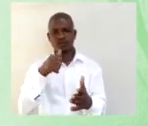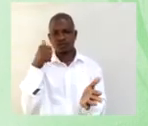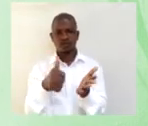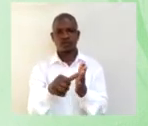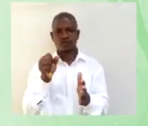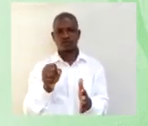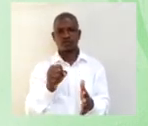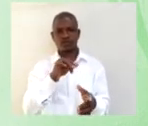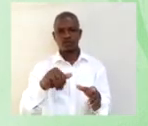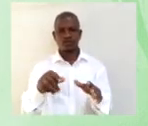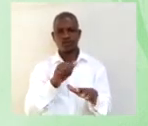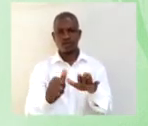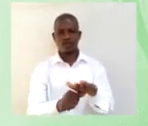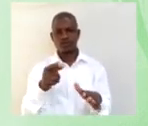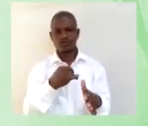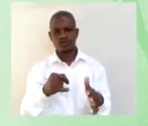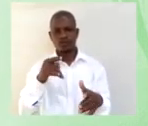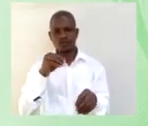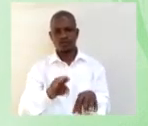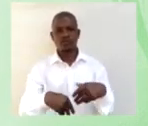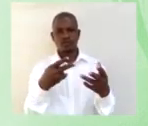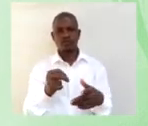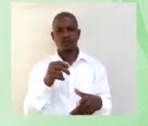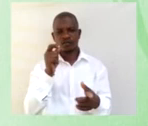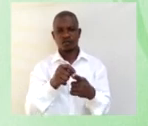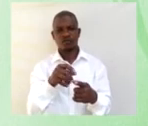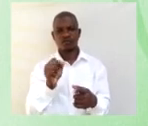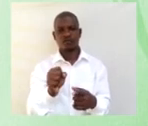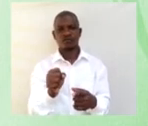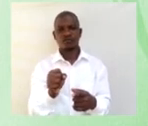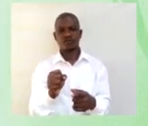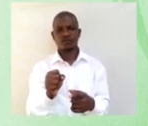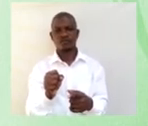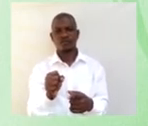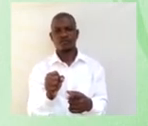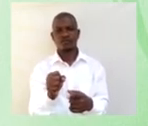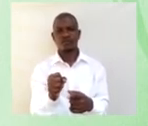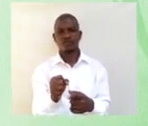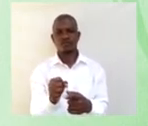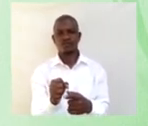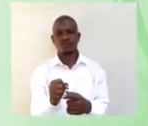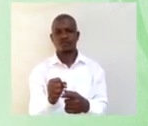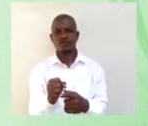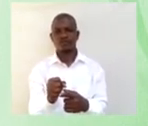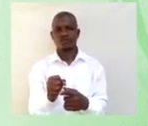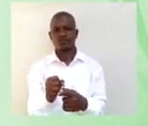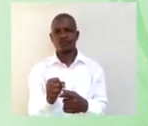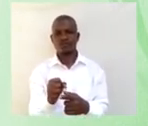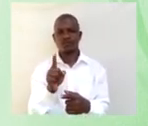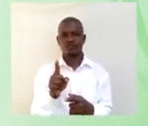represented by the letters underlined in the given words.